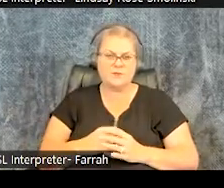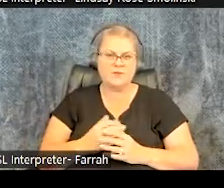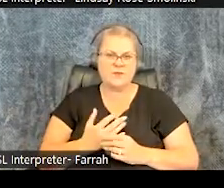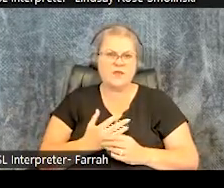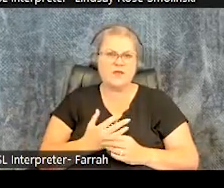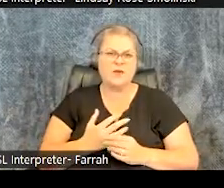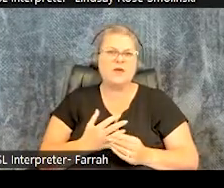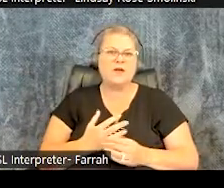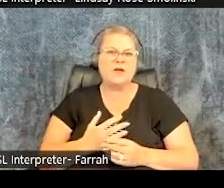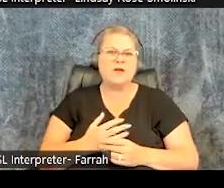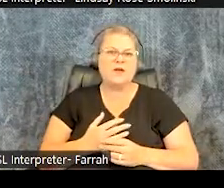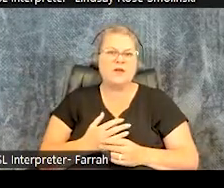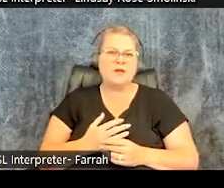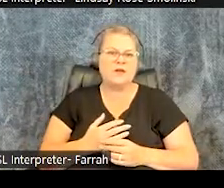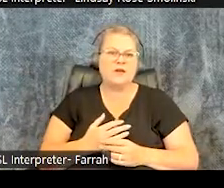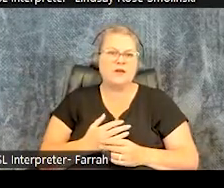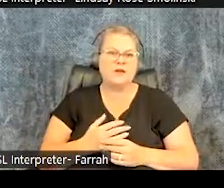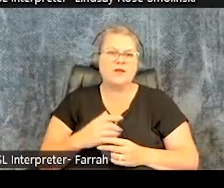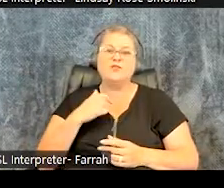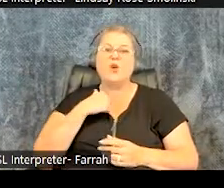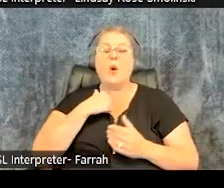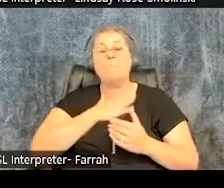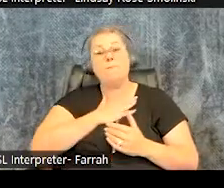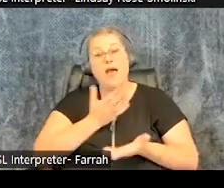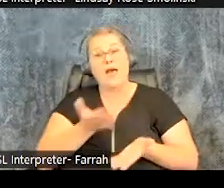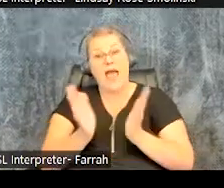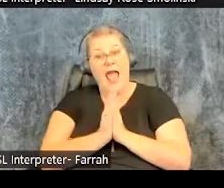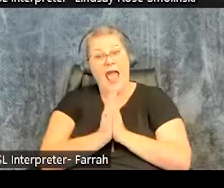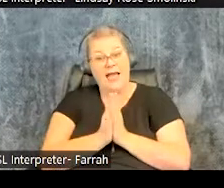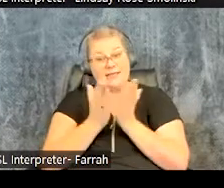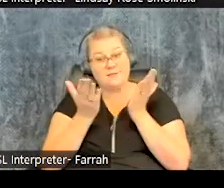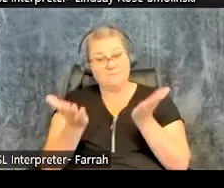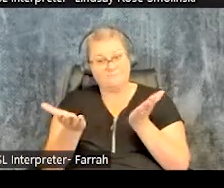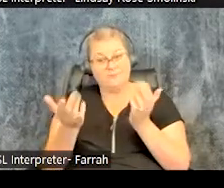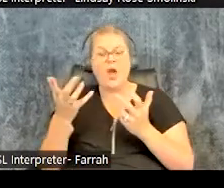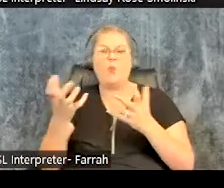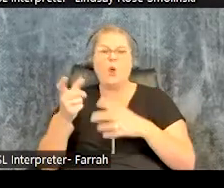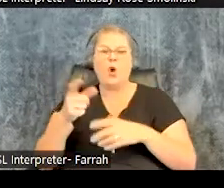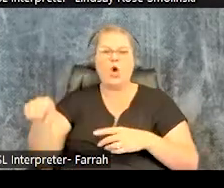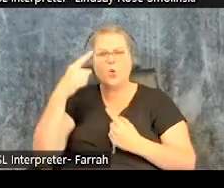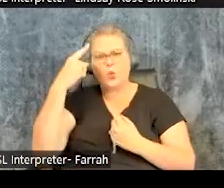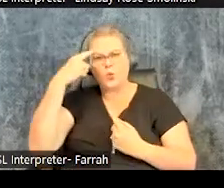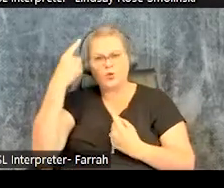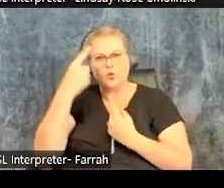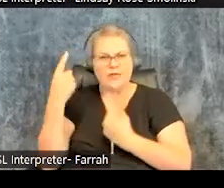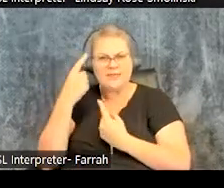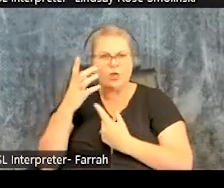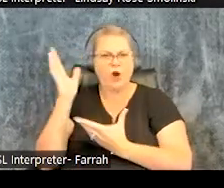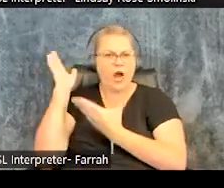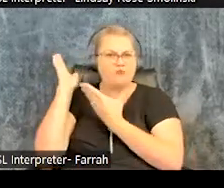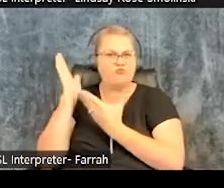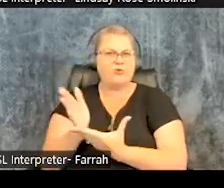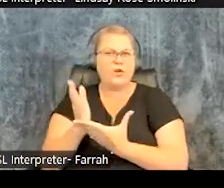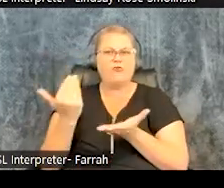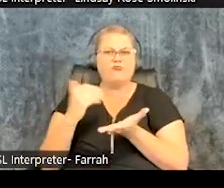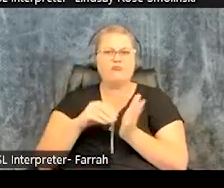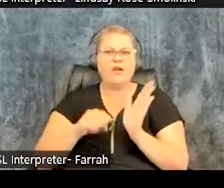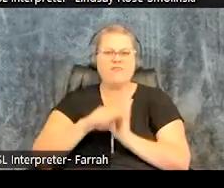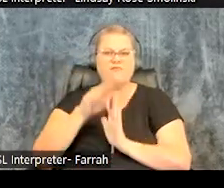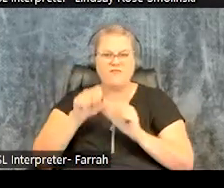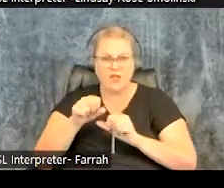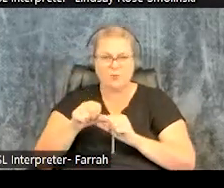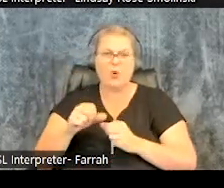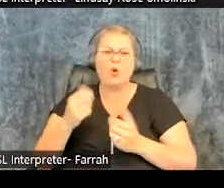And really, I have an ask, and that is, I want you all to consider and bring refillable, reusable into